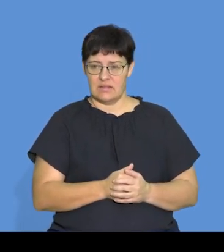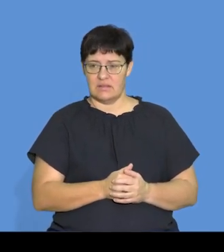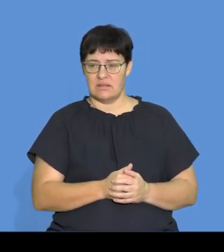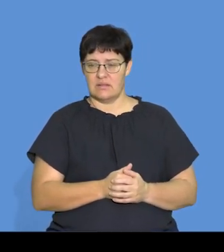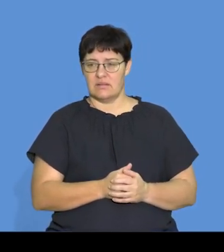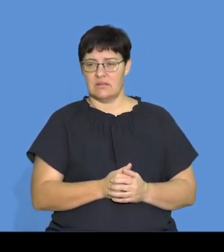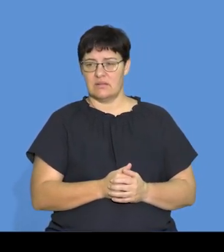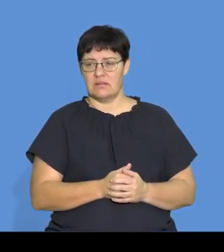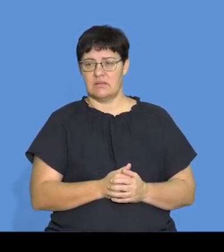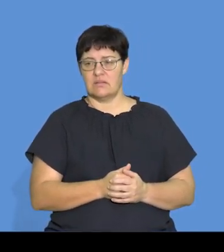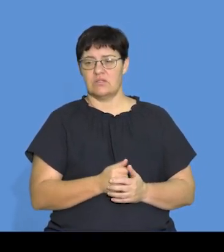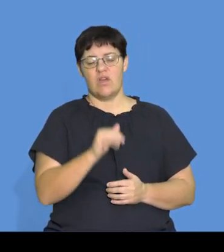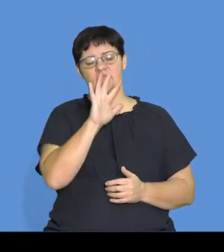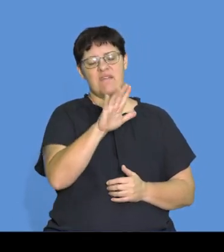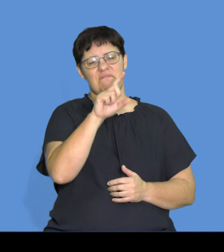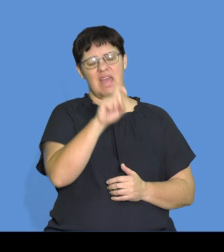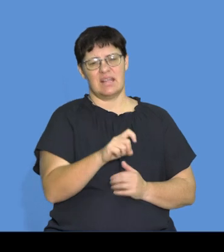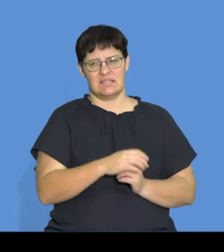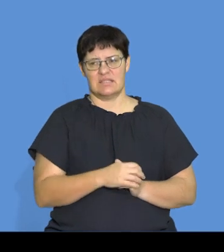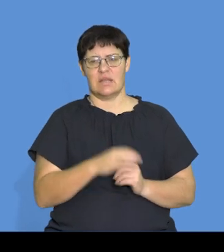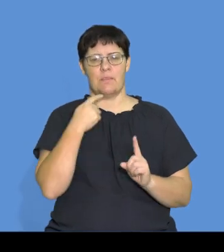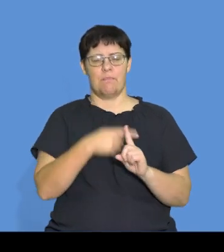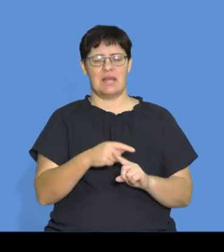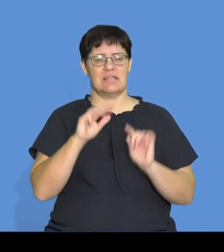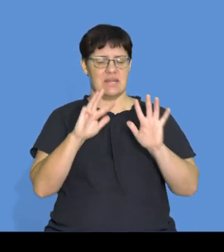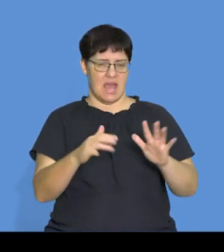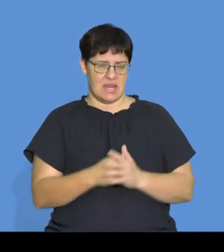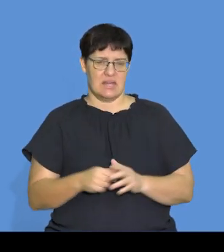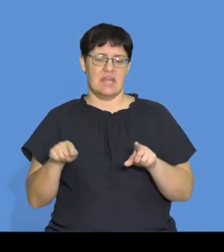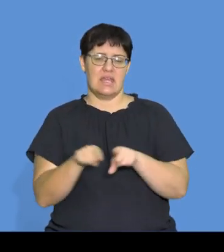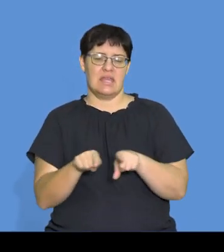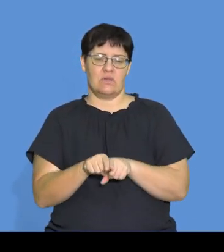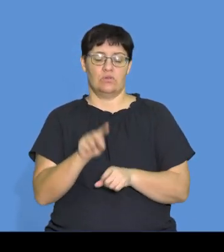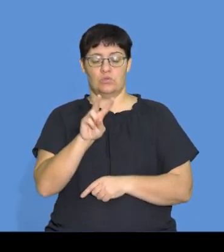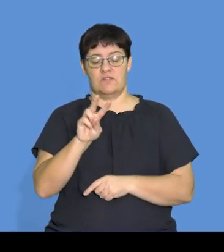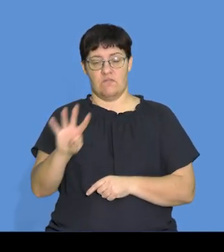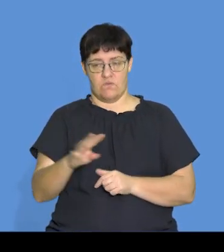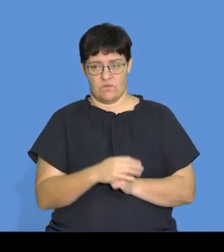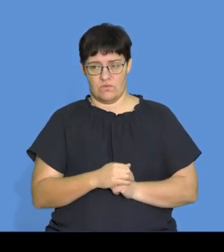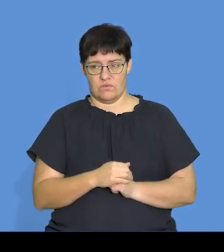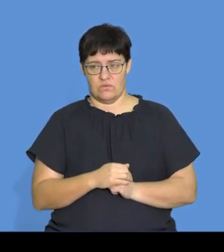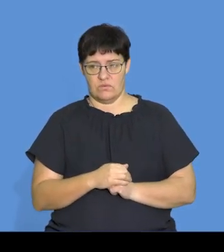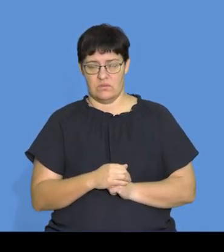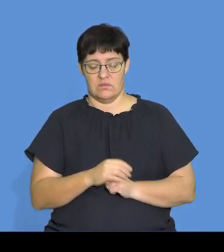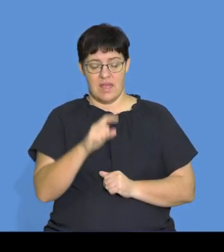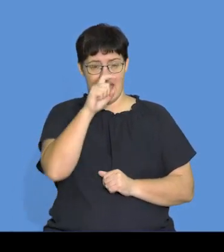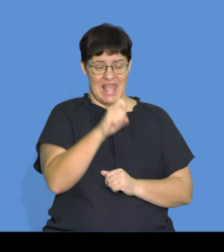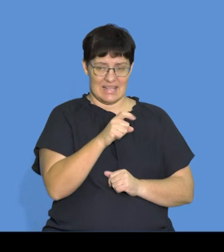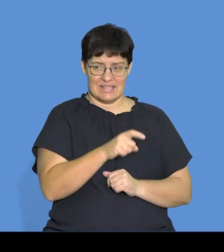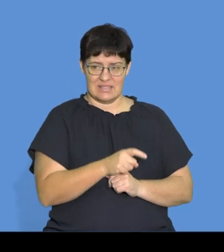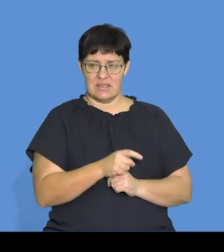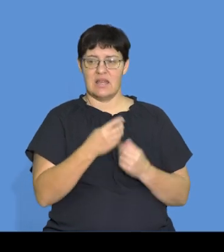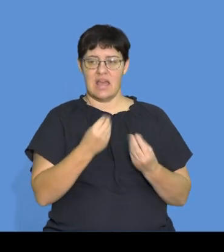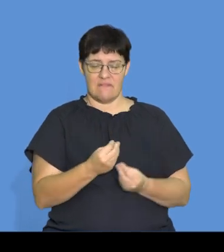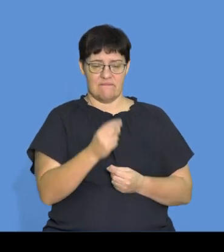was 5x plus 9 equals to 24, right? This has an exponent